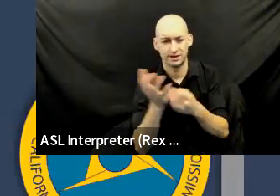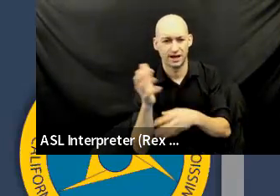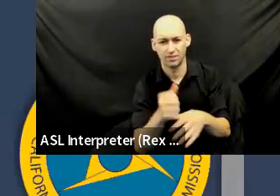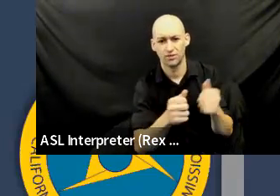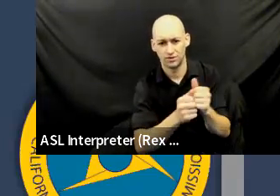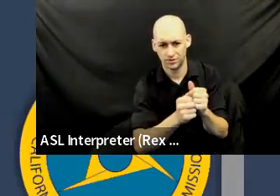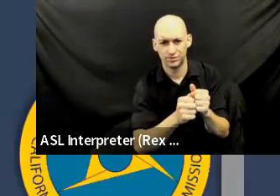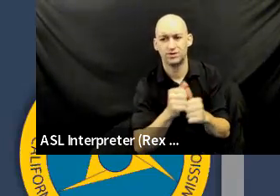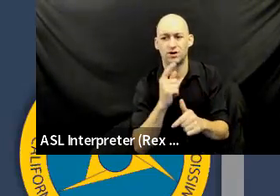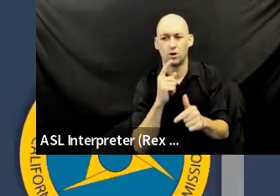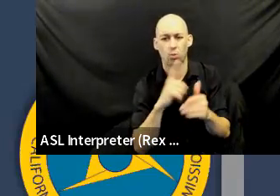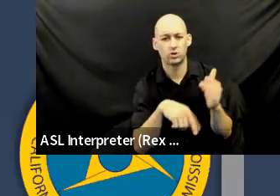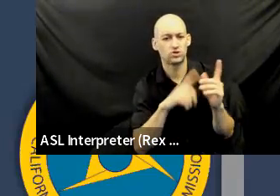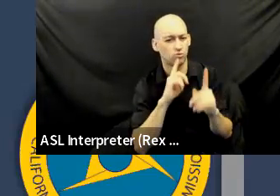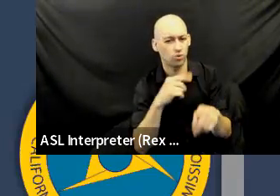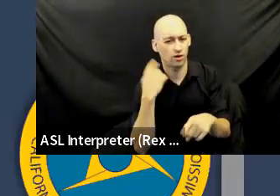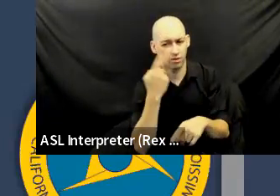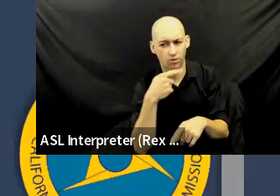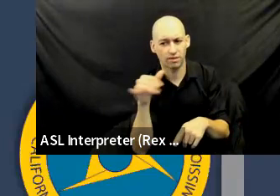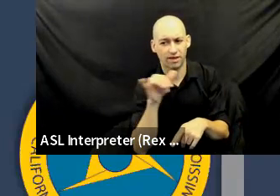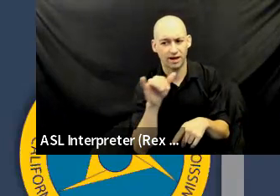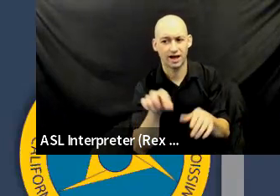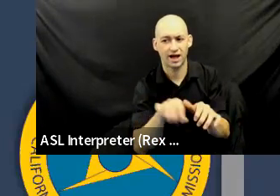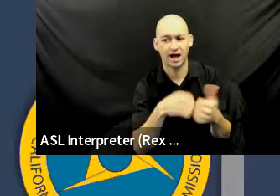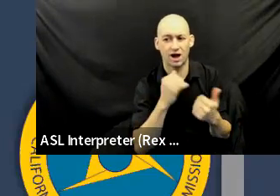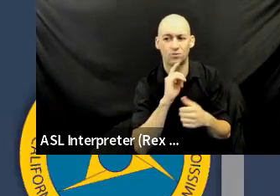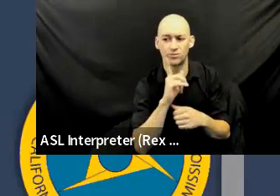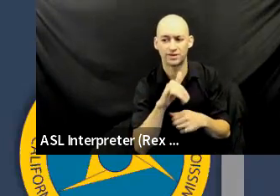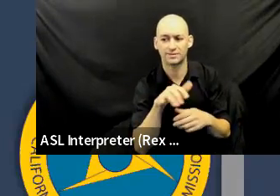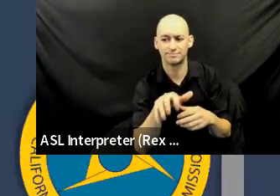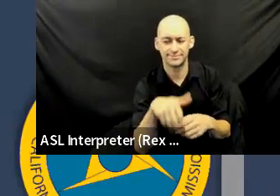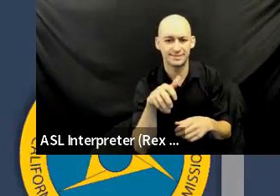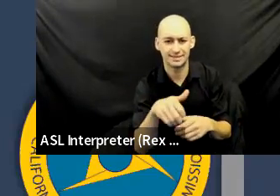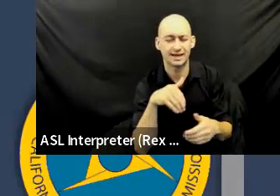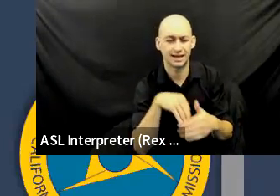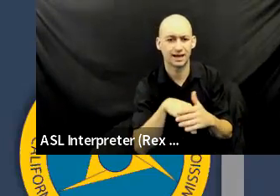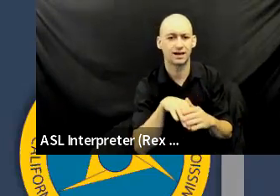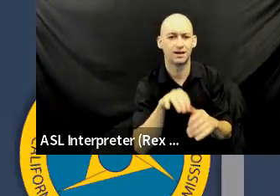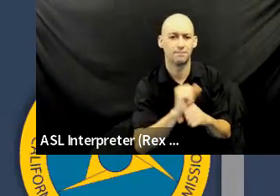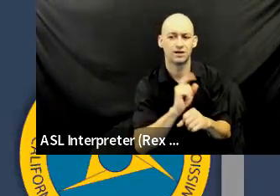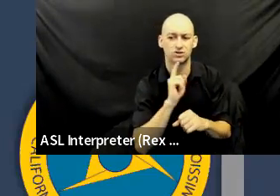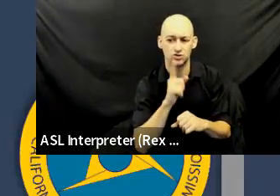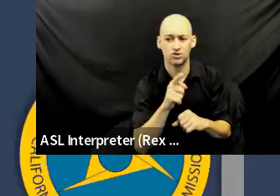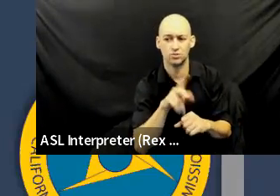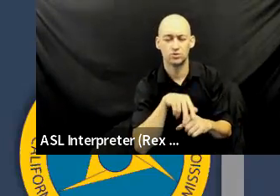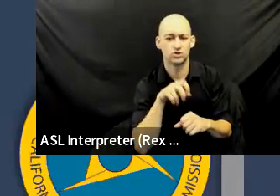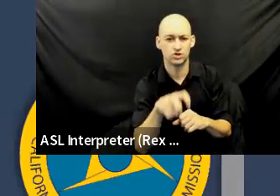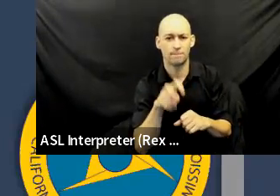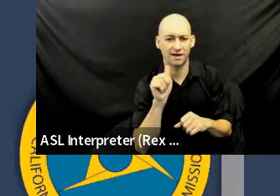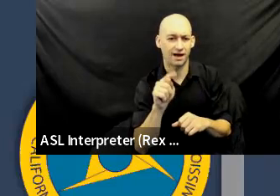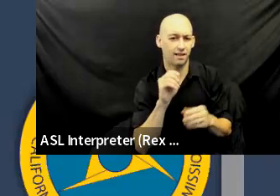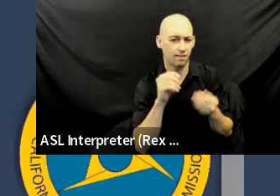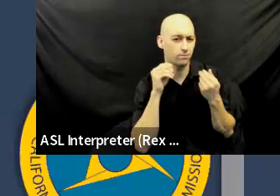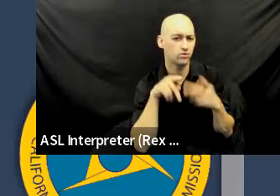the commission? How do we start, really digging in on making sure we're jumping at some opportunities?